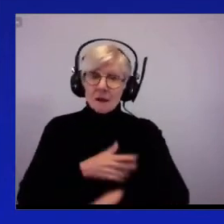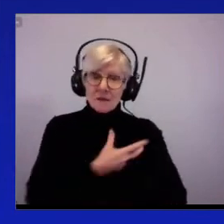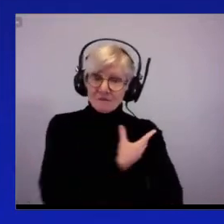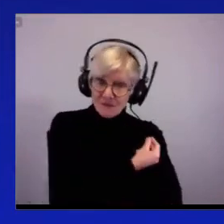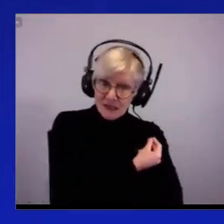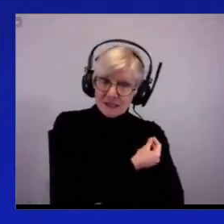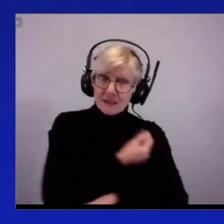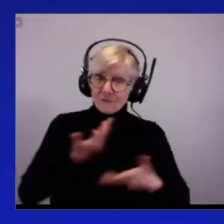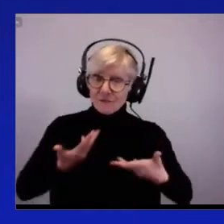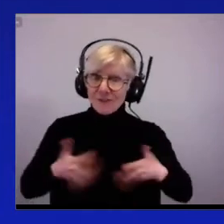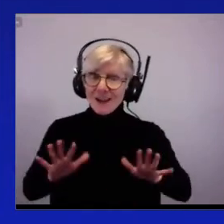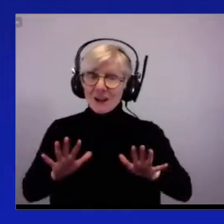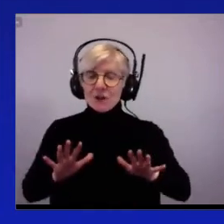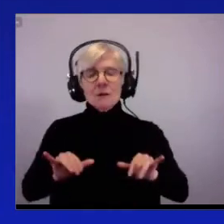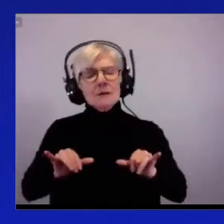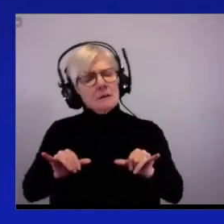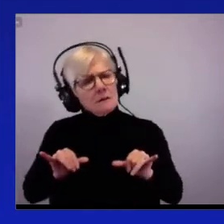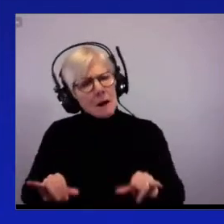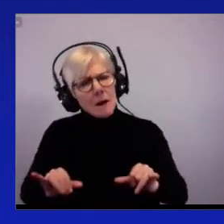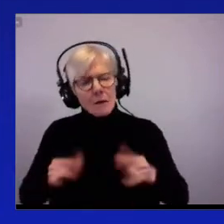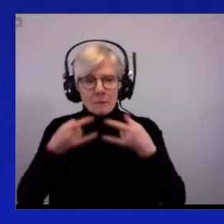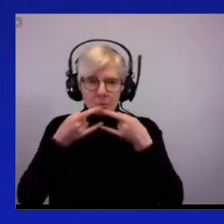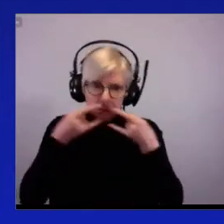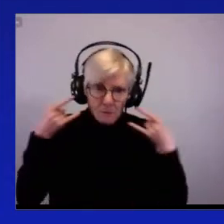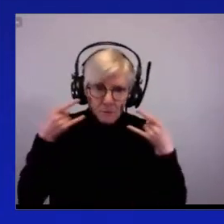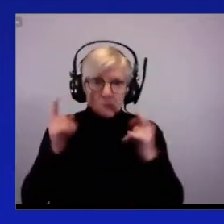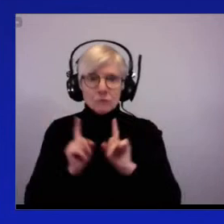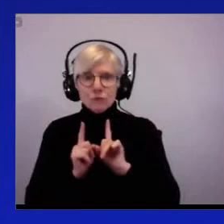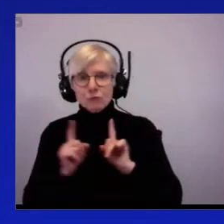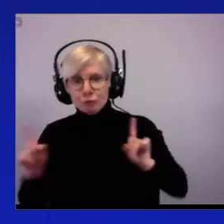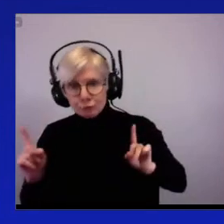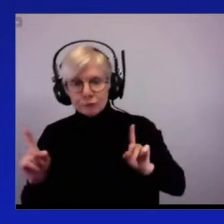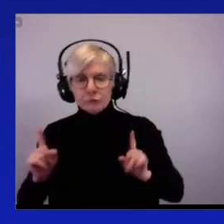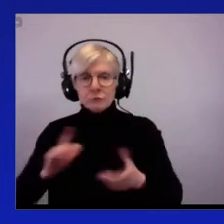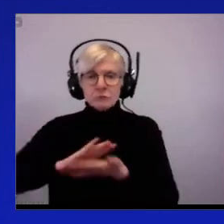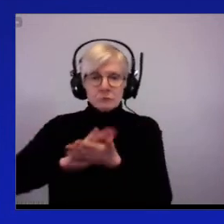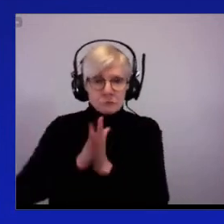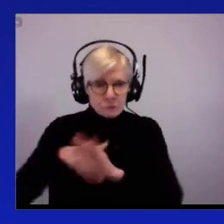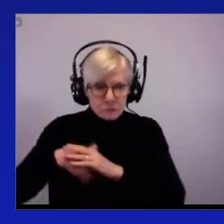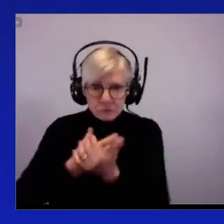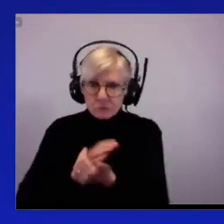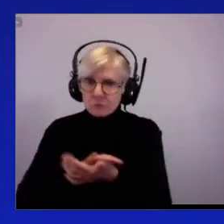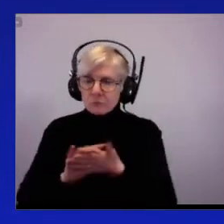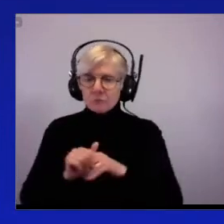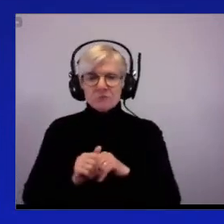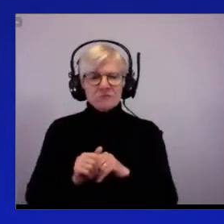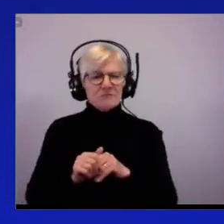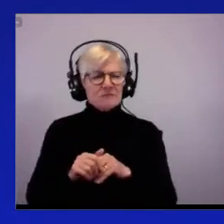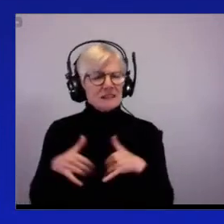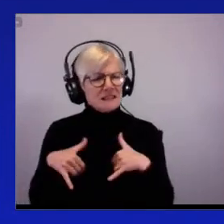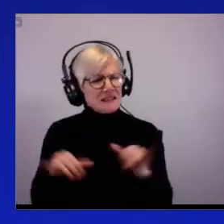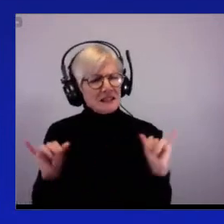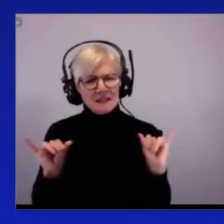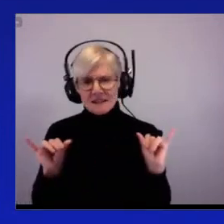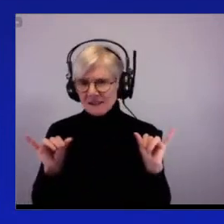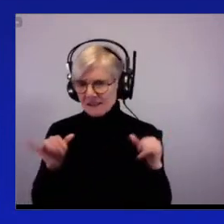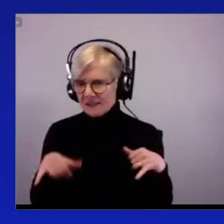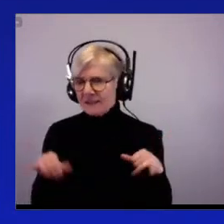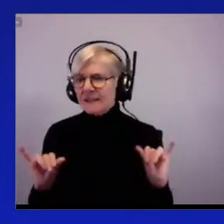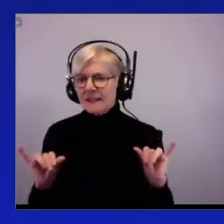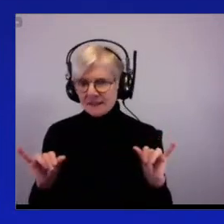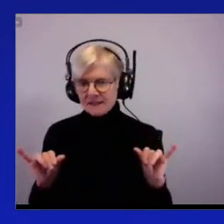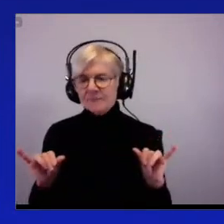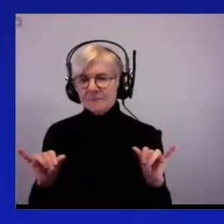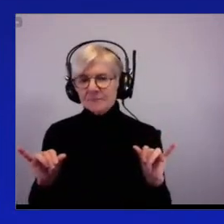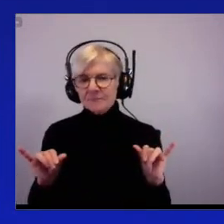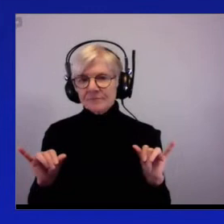COVID transmission. We all need to continue wearing masks. We all need to continue having 2 meters distance from people outside of our household and